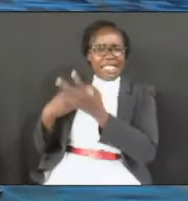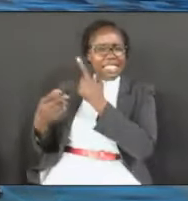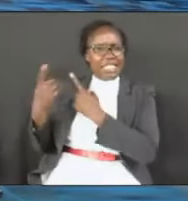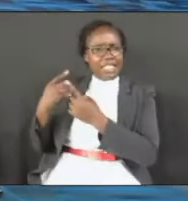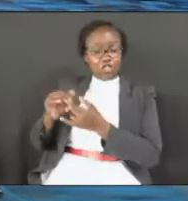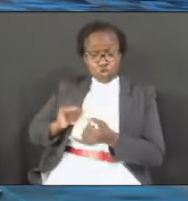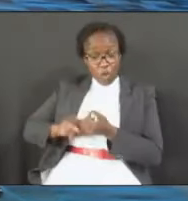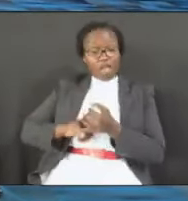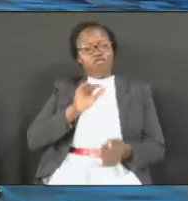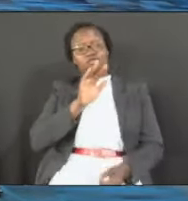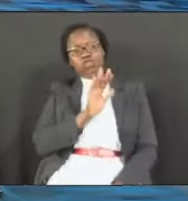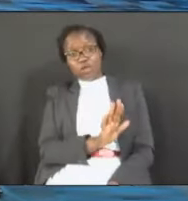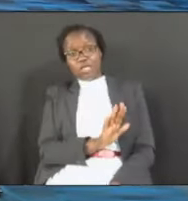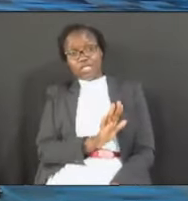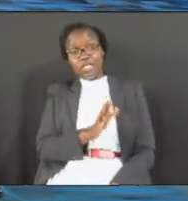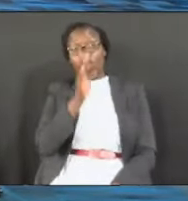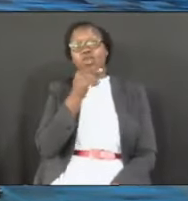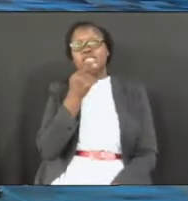your wife.